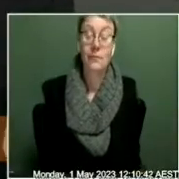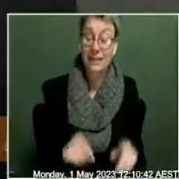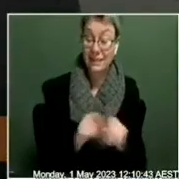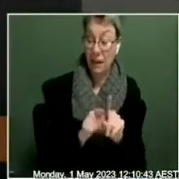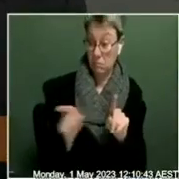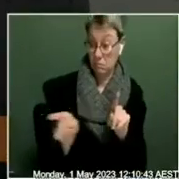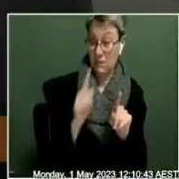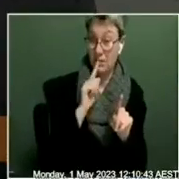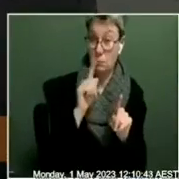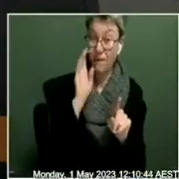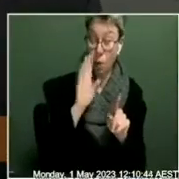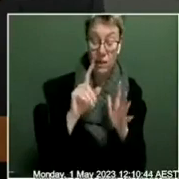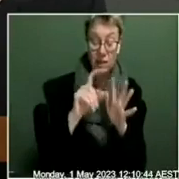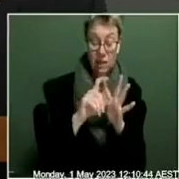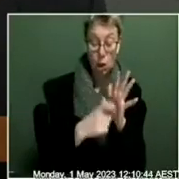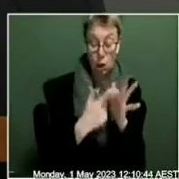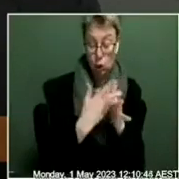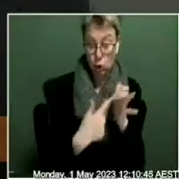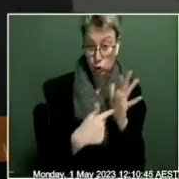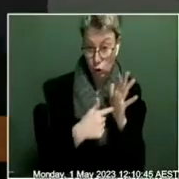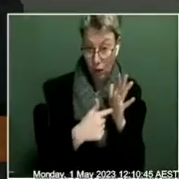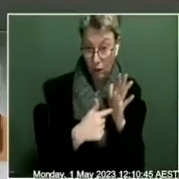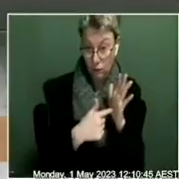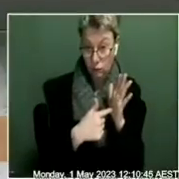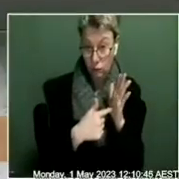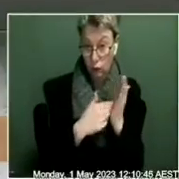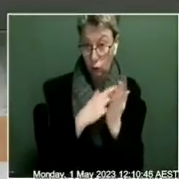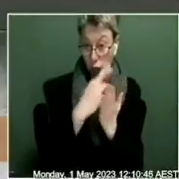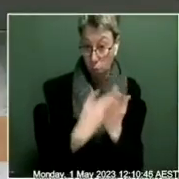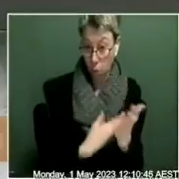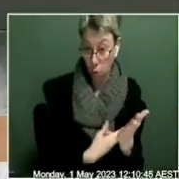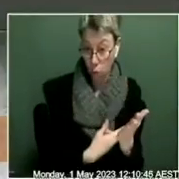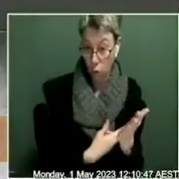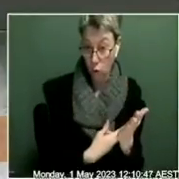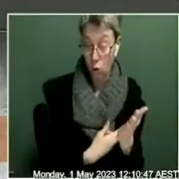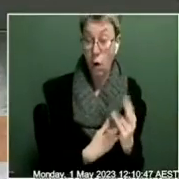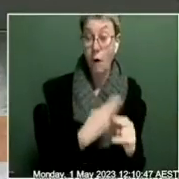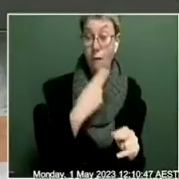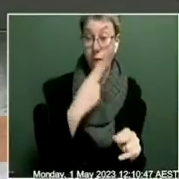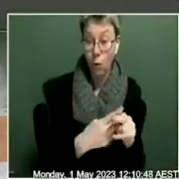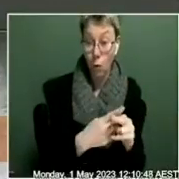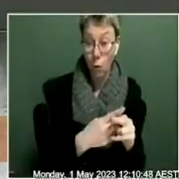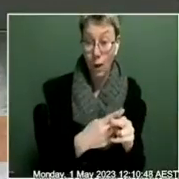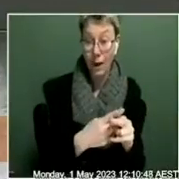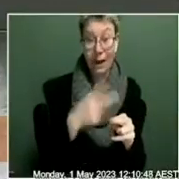General Age of Criminal Responsibility Working Group.